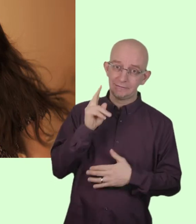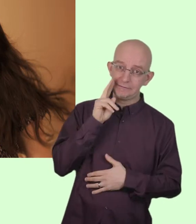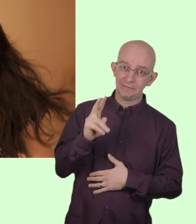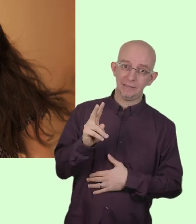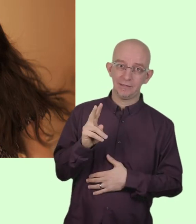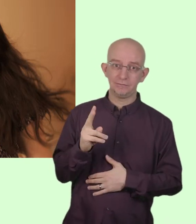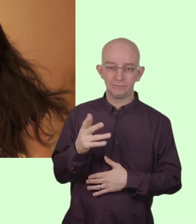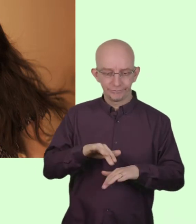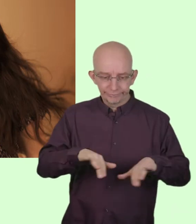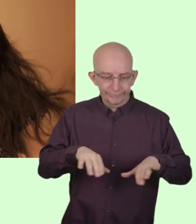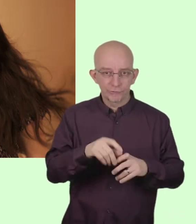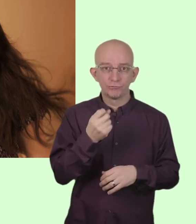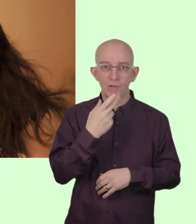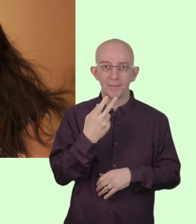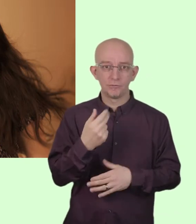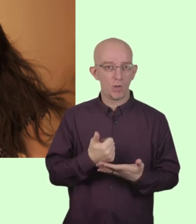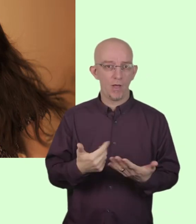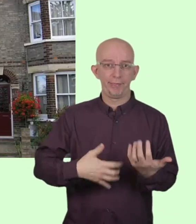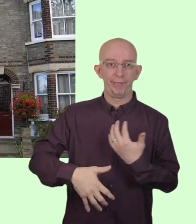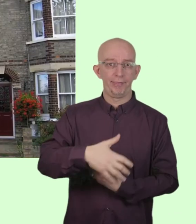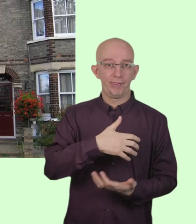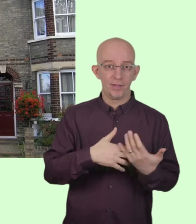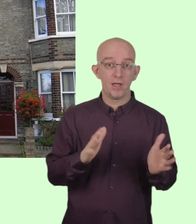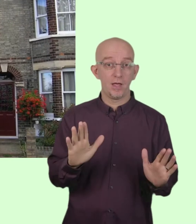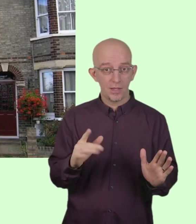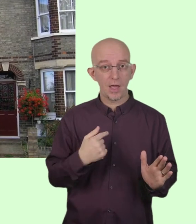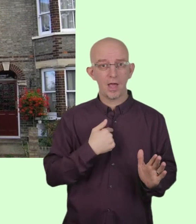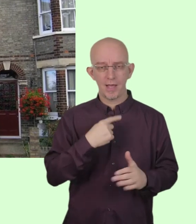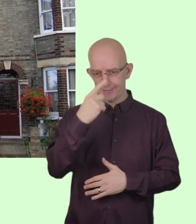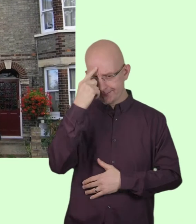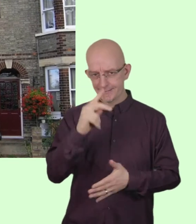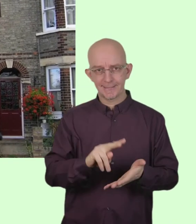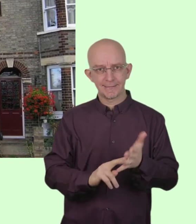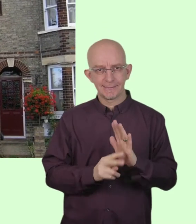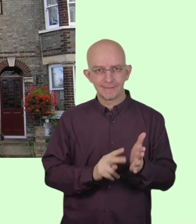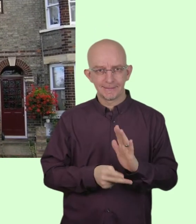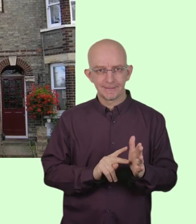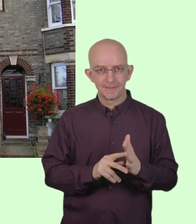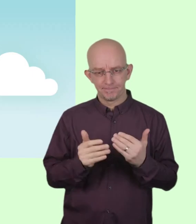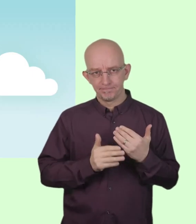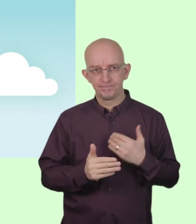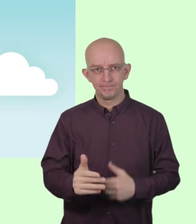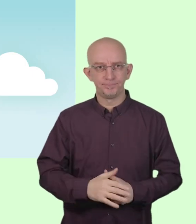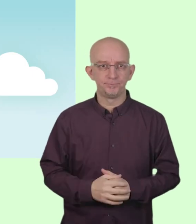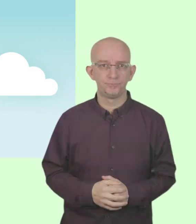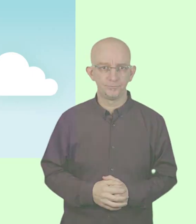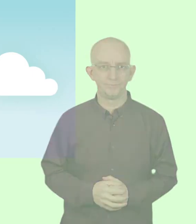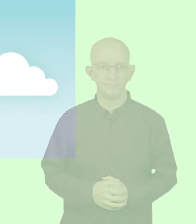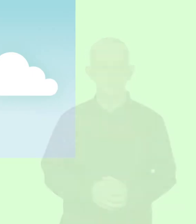separated rubbish in her life. Needless to say, I have my work cut out.